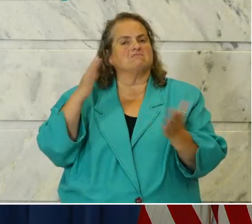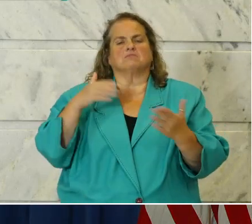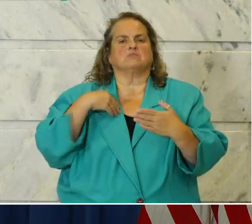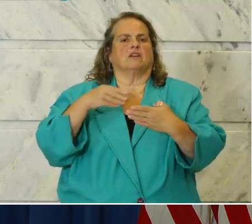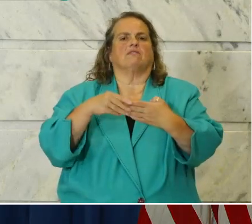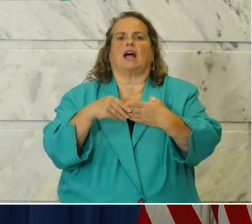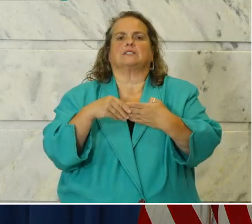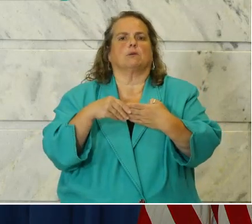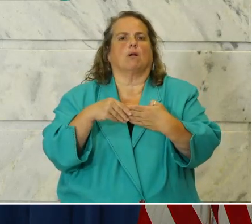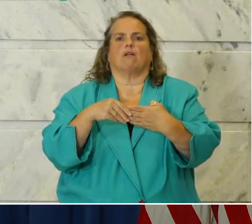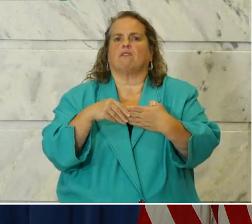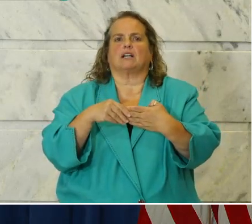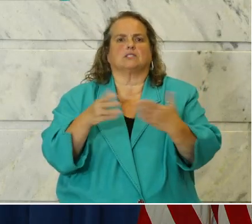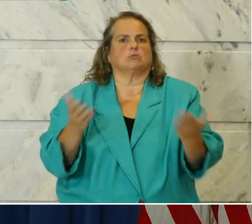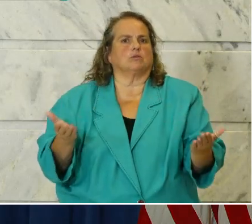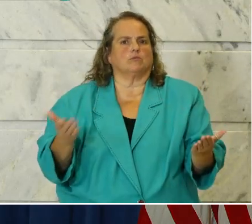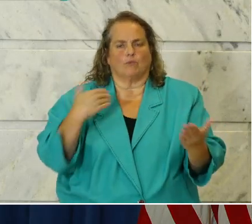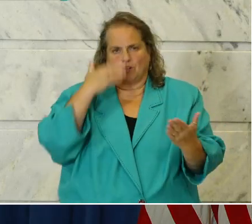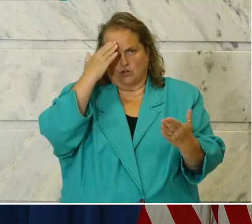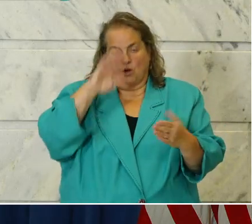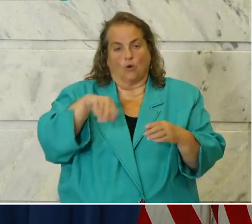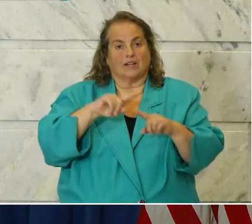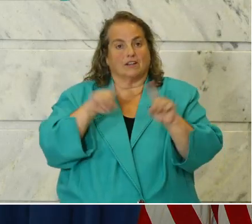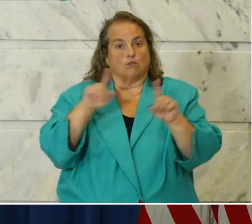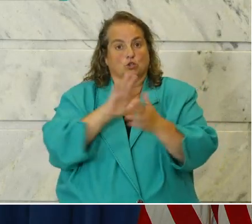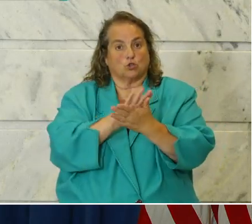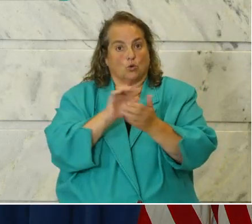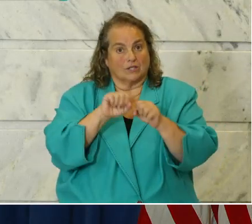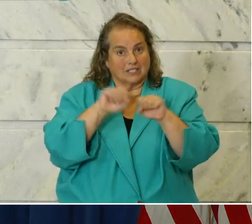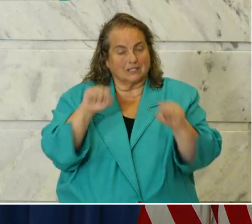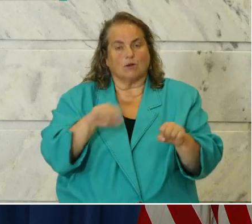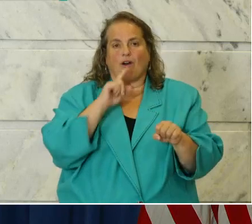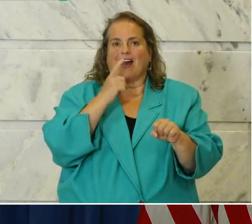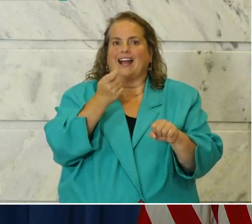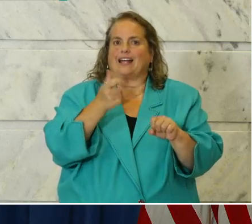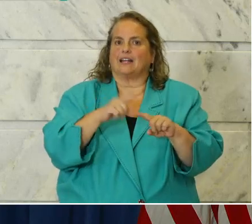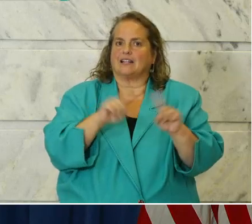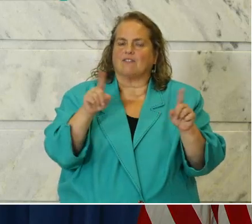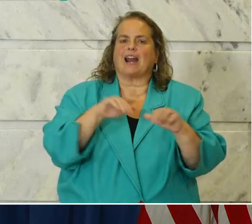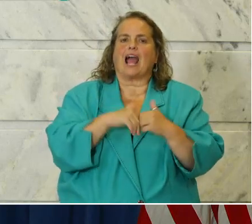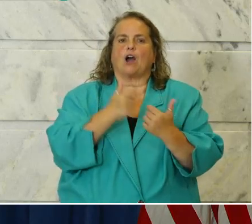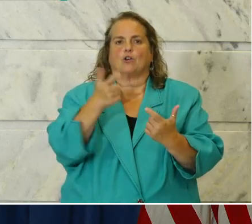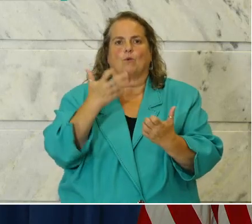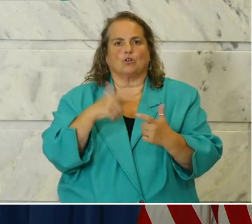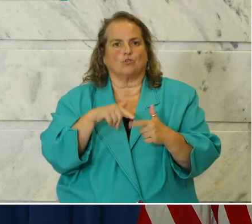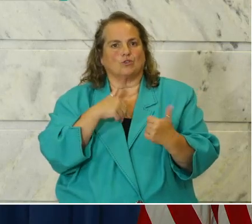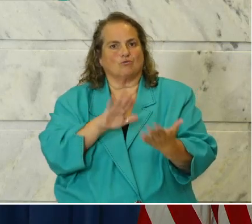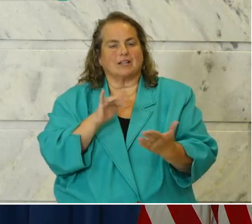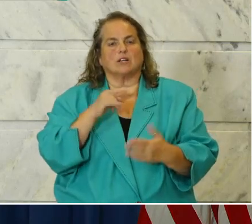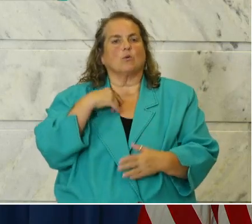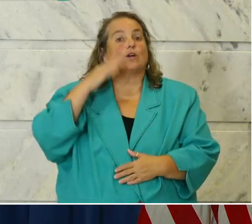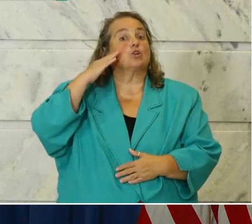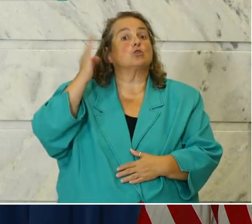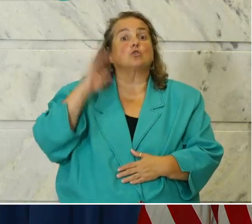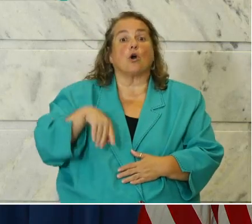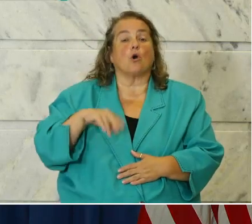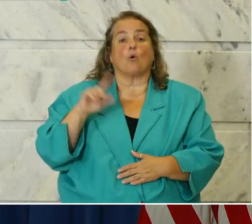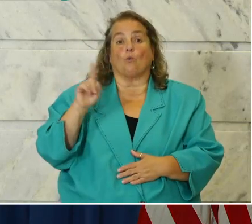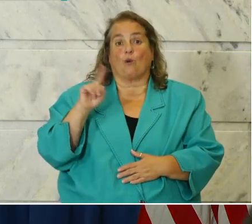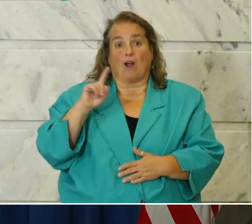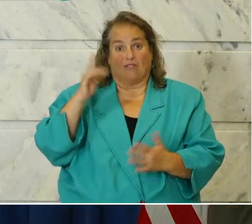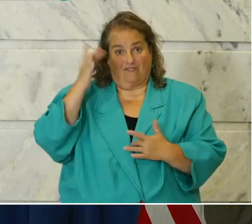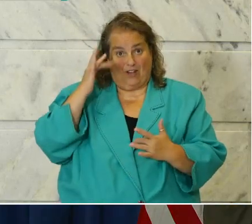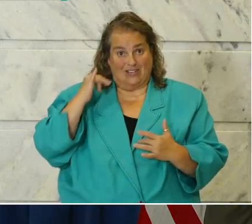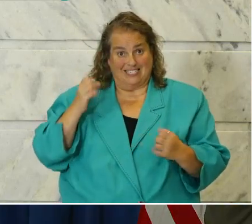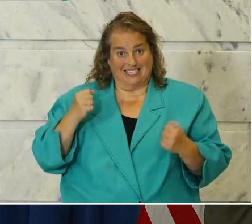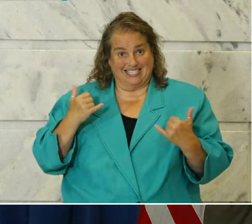all that. We know that different school systems are a little bit different on how they want to address it. We just know that where the virus is right